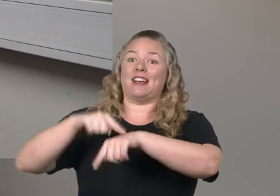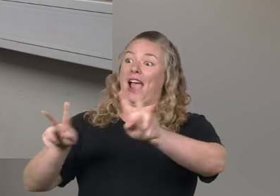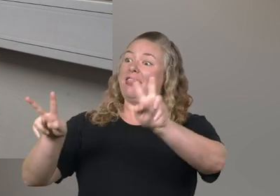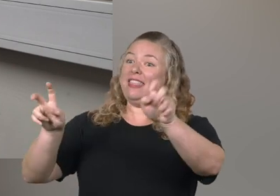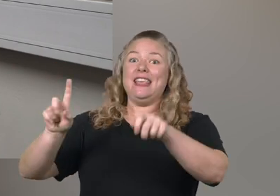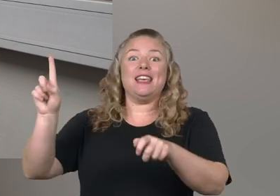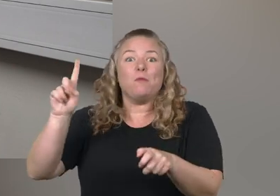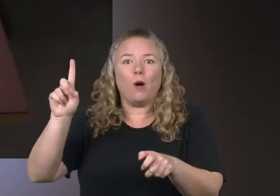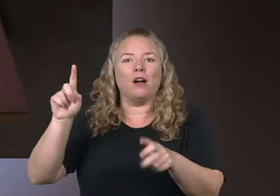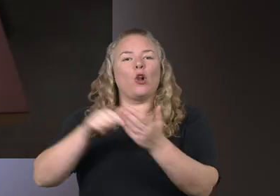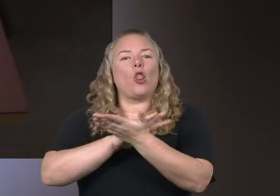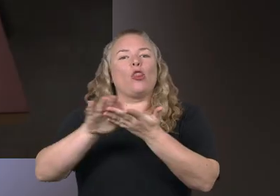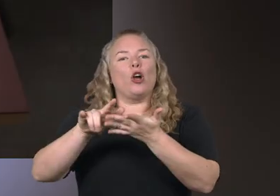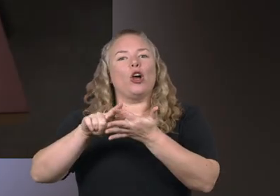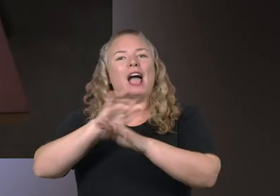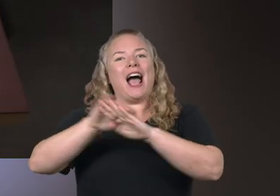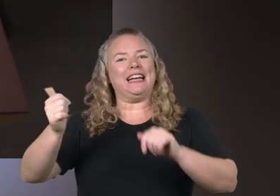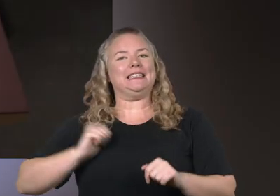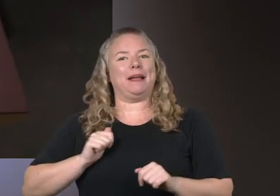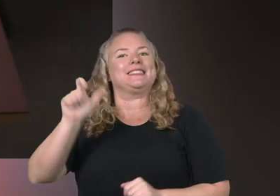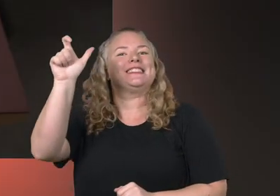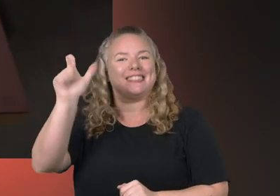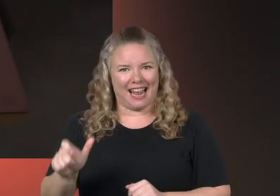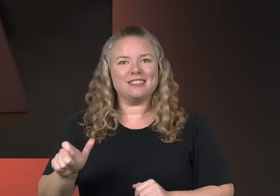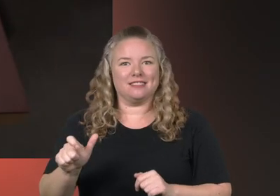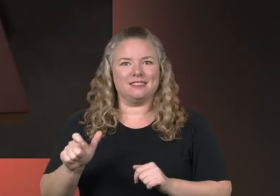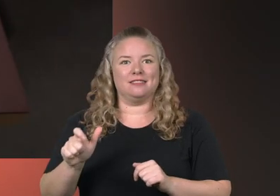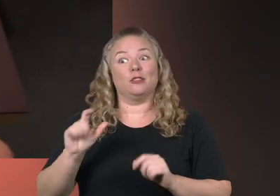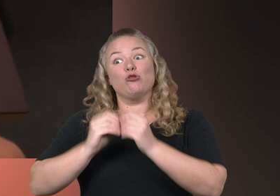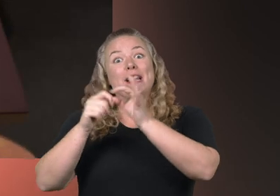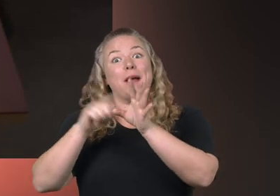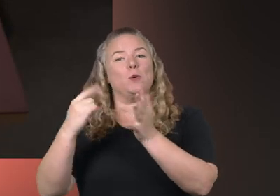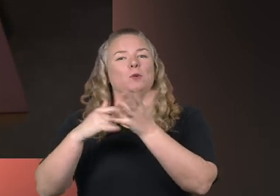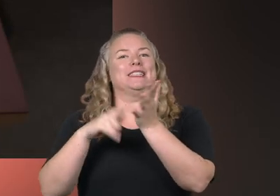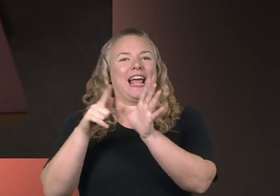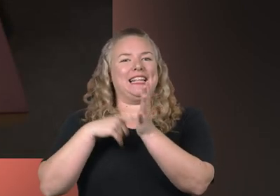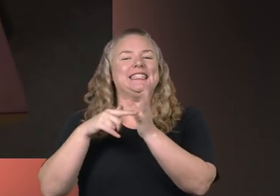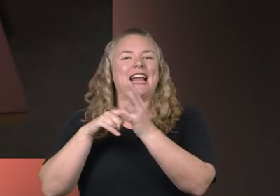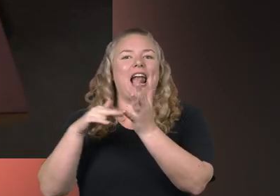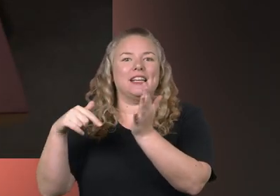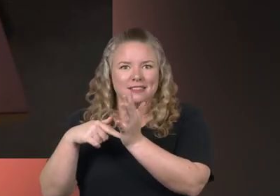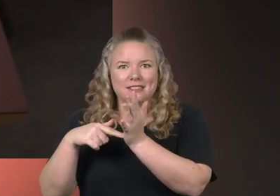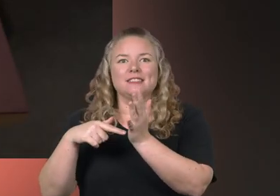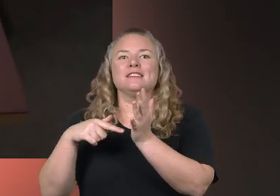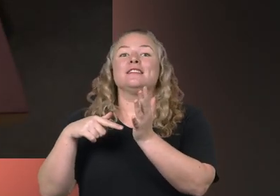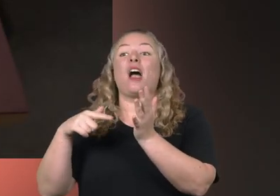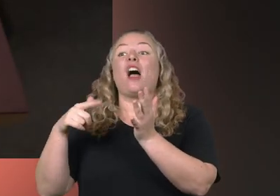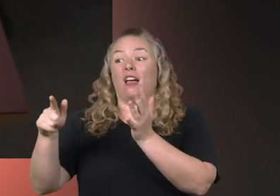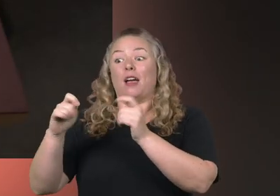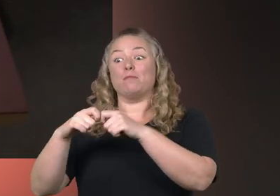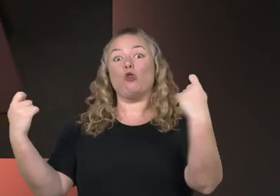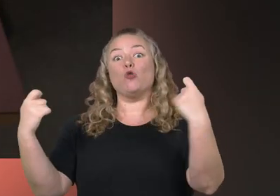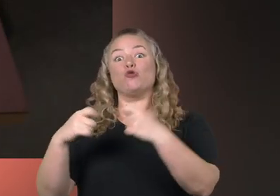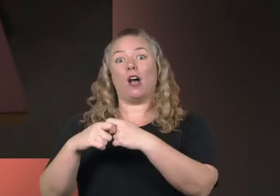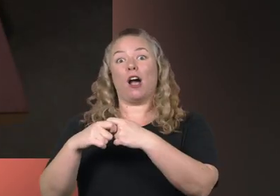was curated by Sally Talent, was it's called The Unexpected Guest. And I'll just read a little bit from the